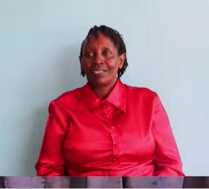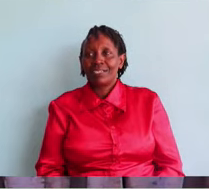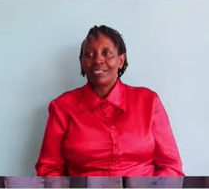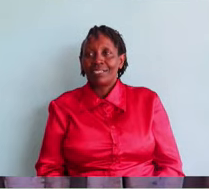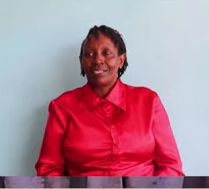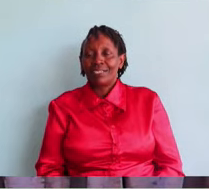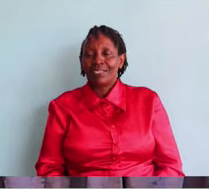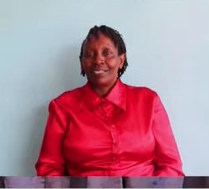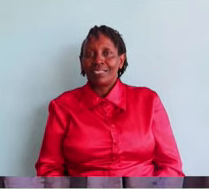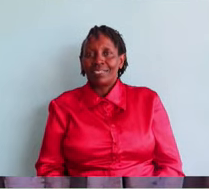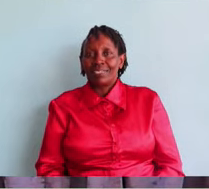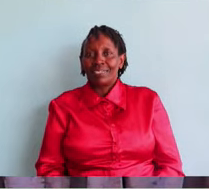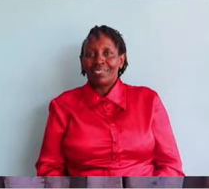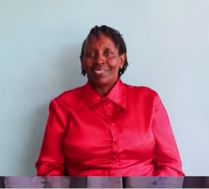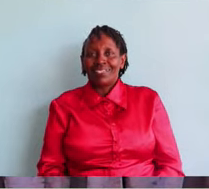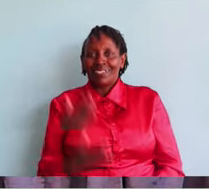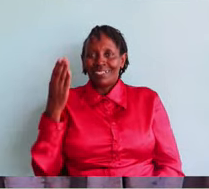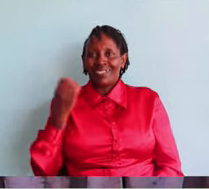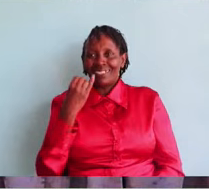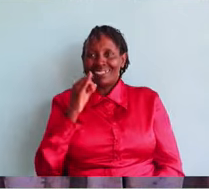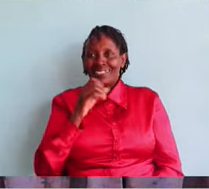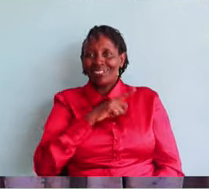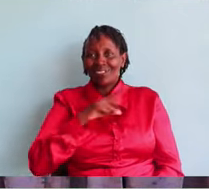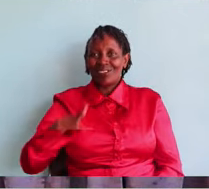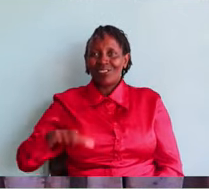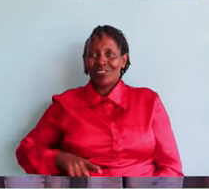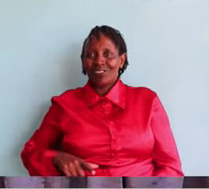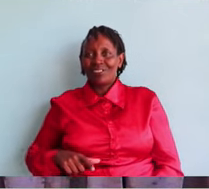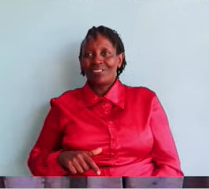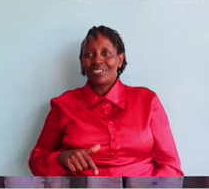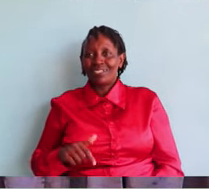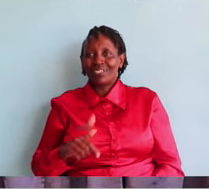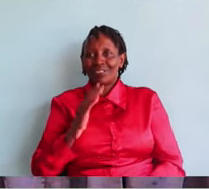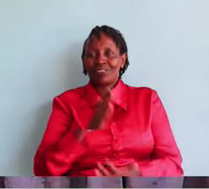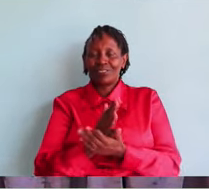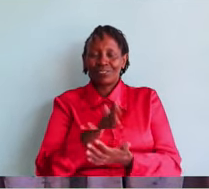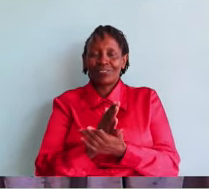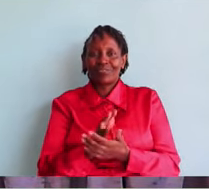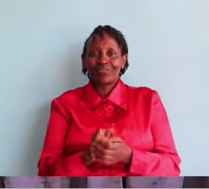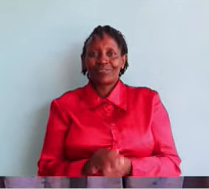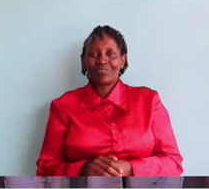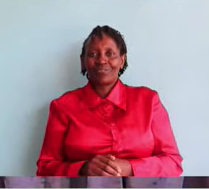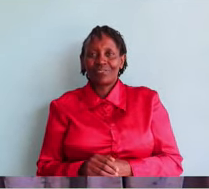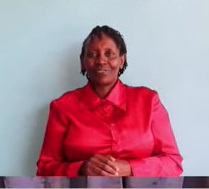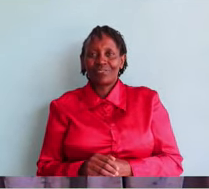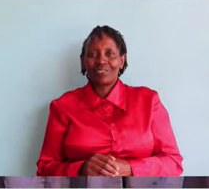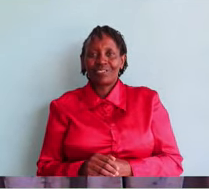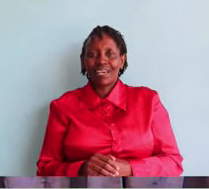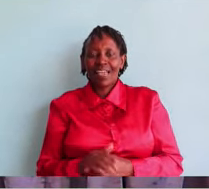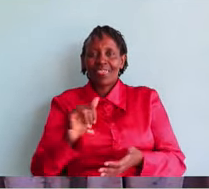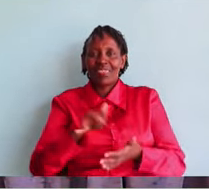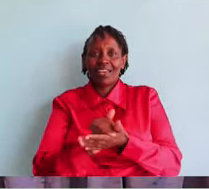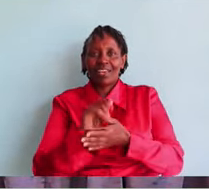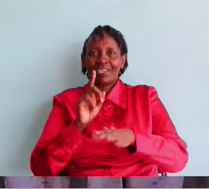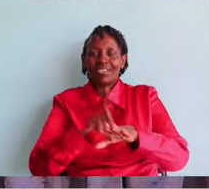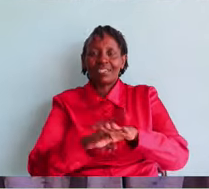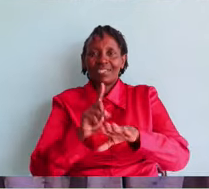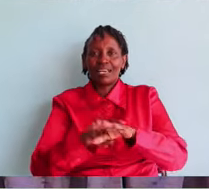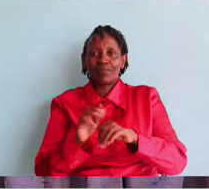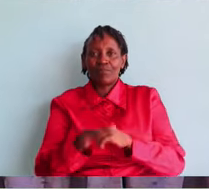He is Lord indeed, right? Now, and that was a good greeting because I understand at that time, they were also